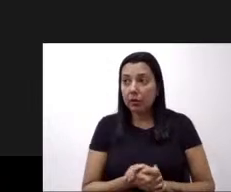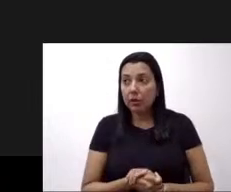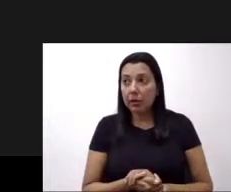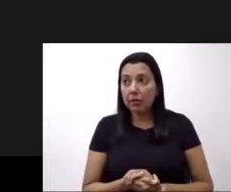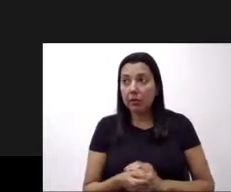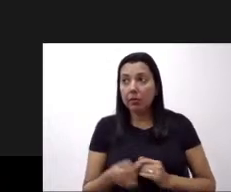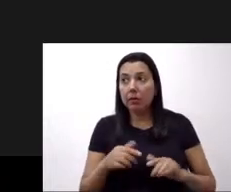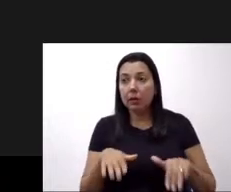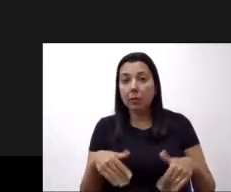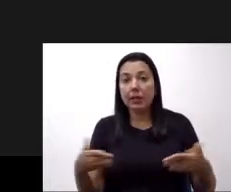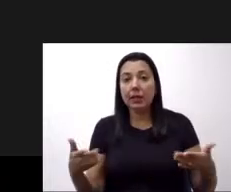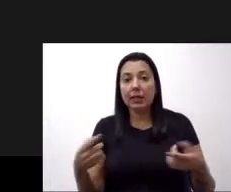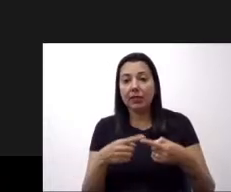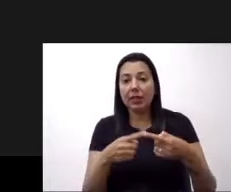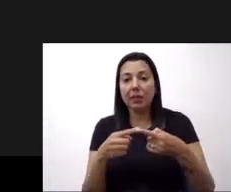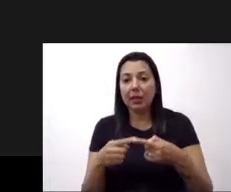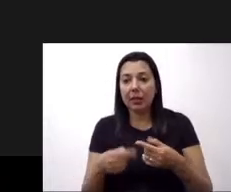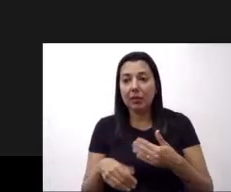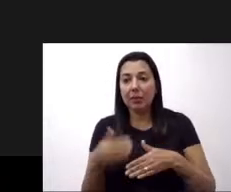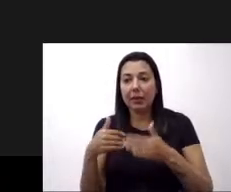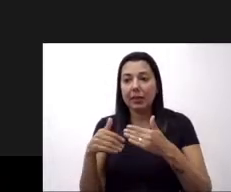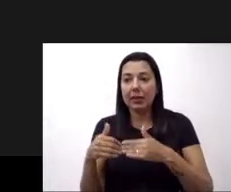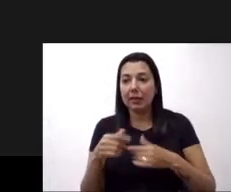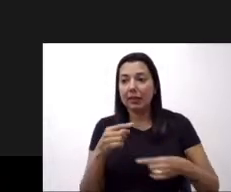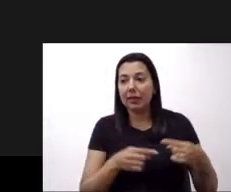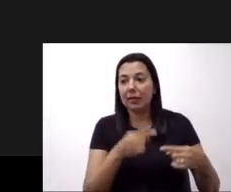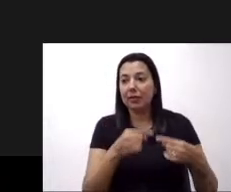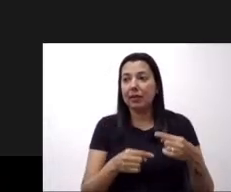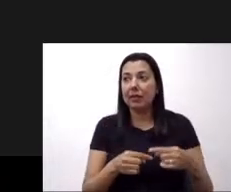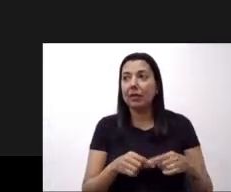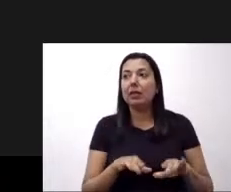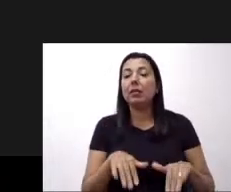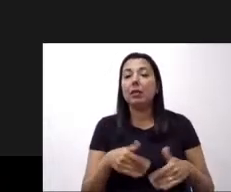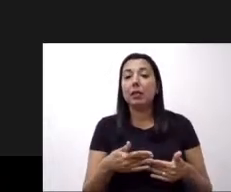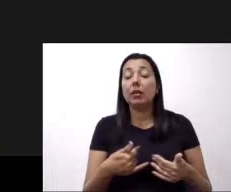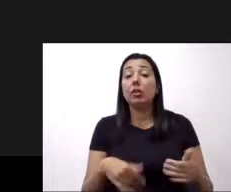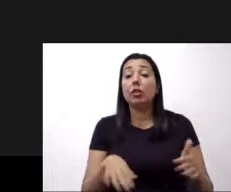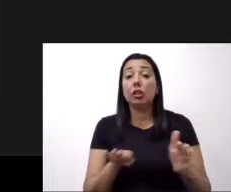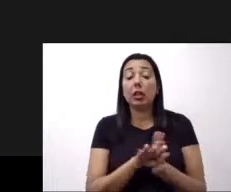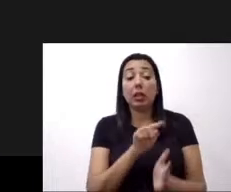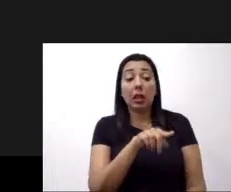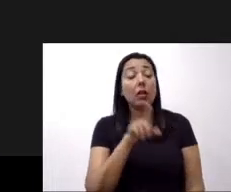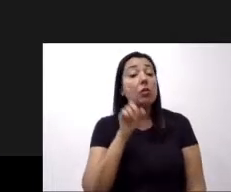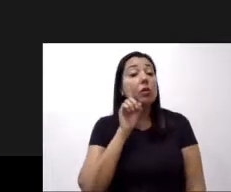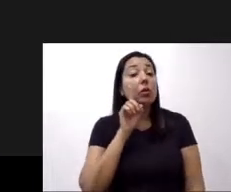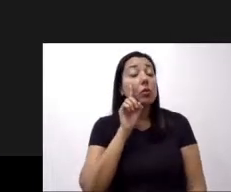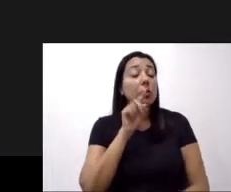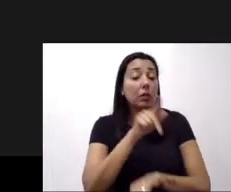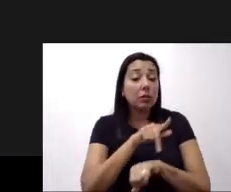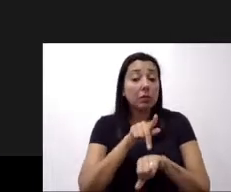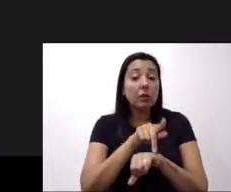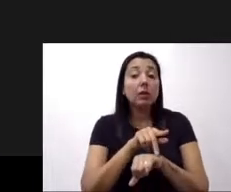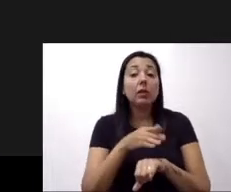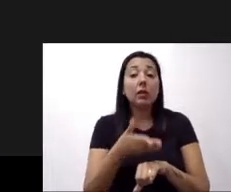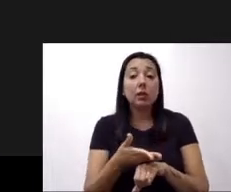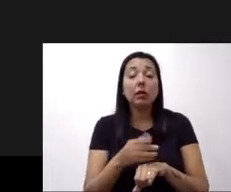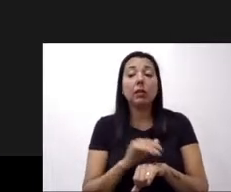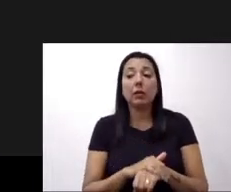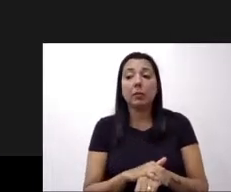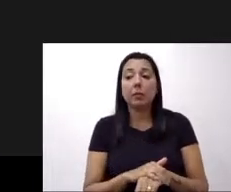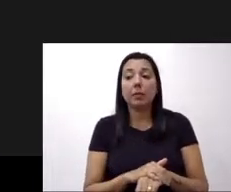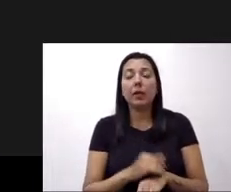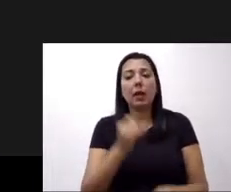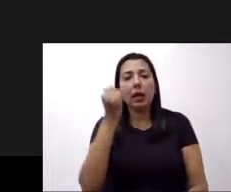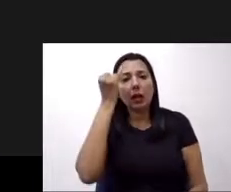process, specifically coming from US, and with the idea that we can say that most of